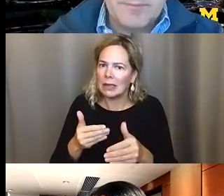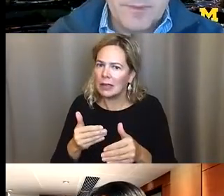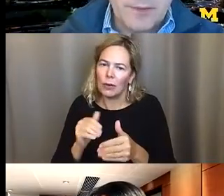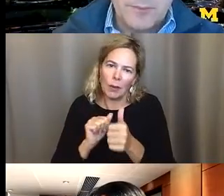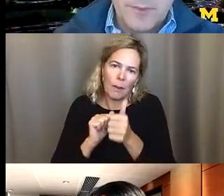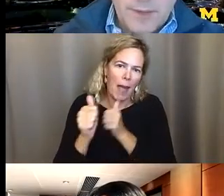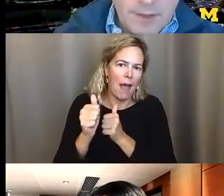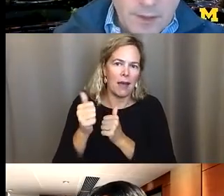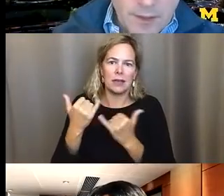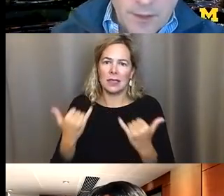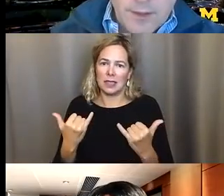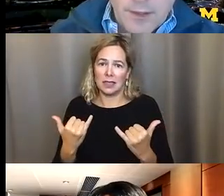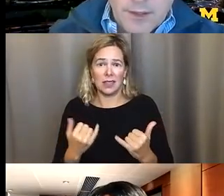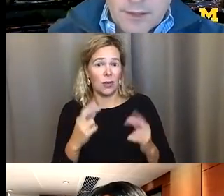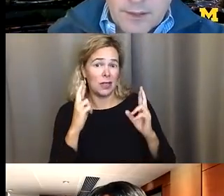Thank you.